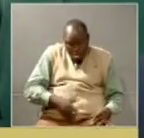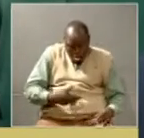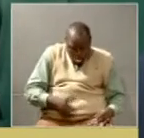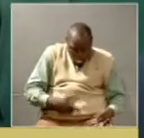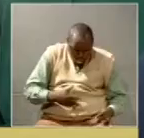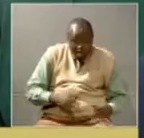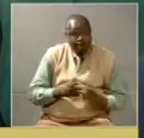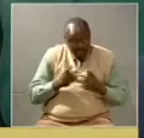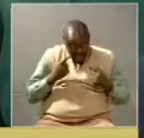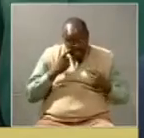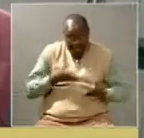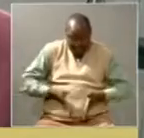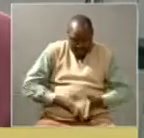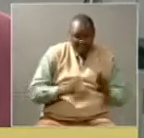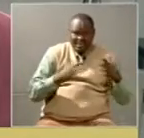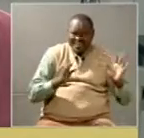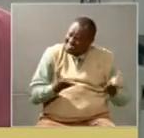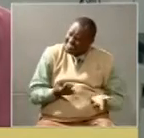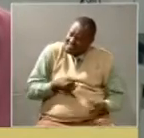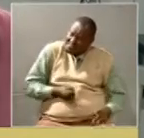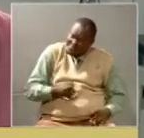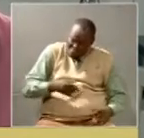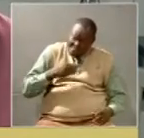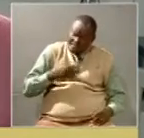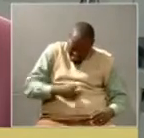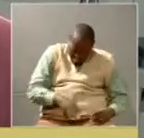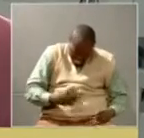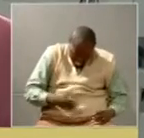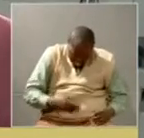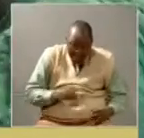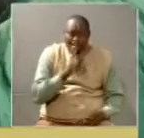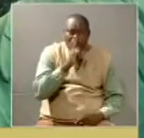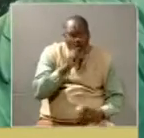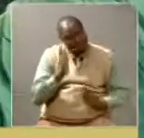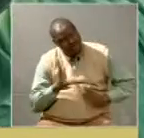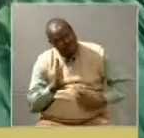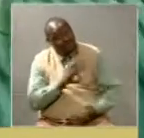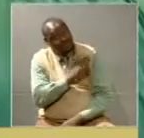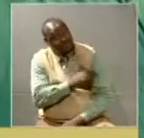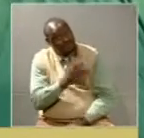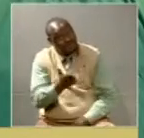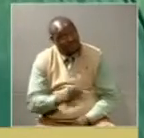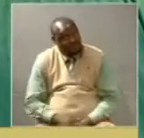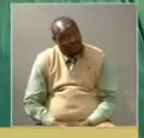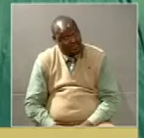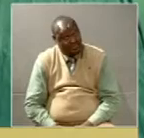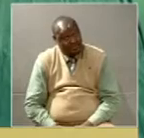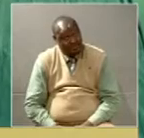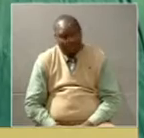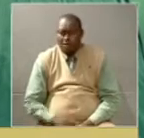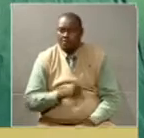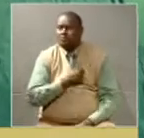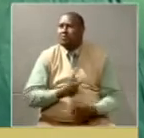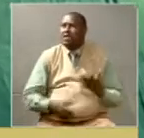delivery, if you find that you are leaking urine, you better come to the hospital. Untreated fistula leaves women